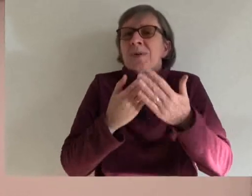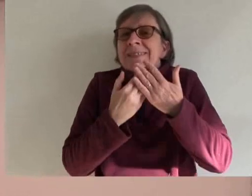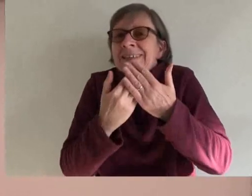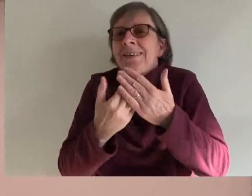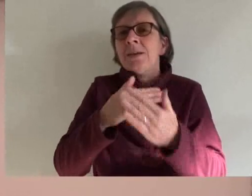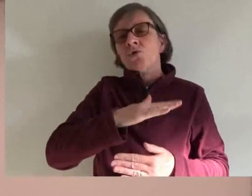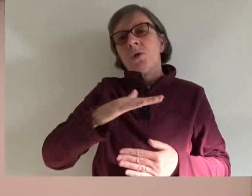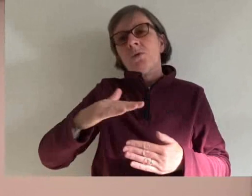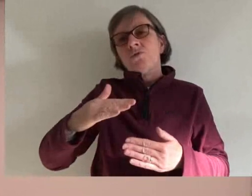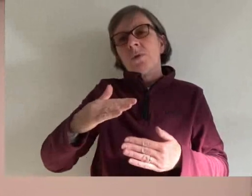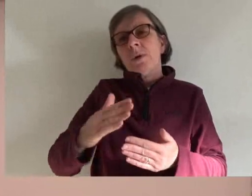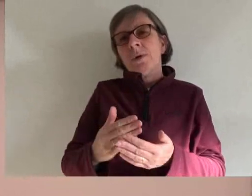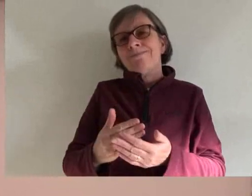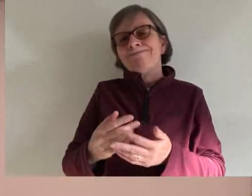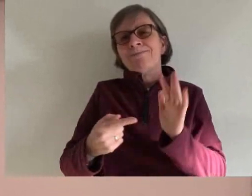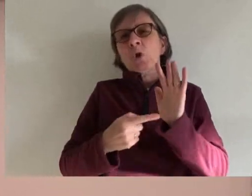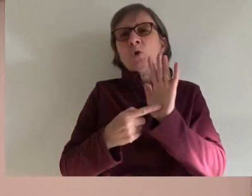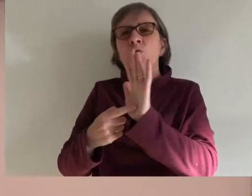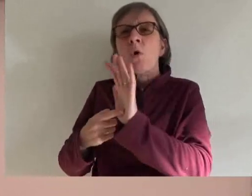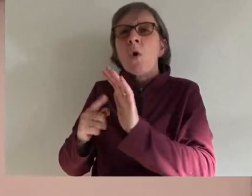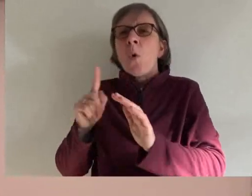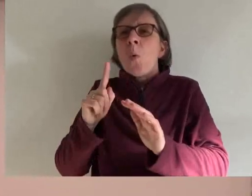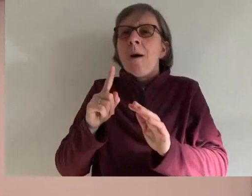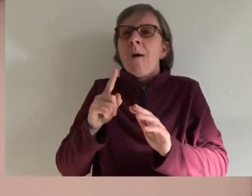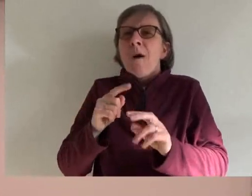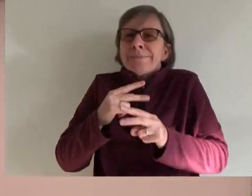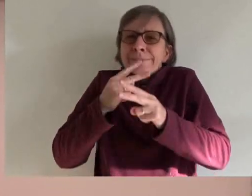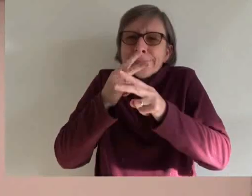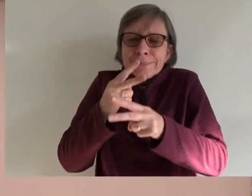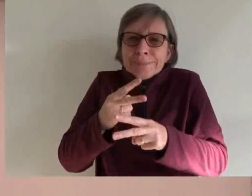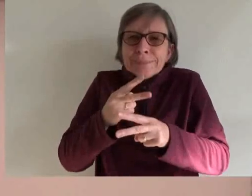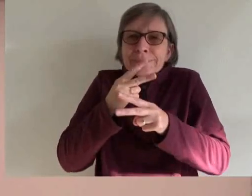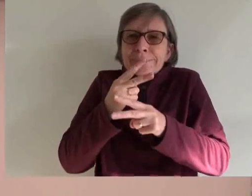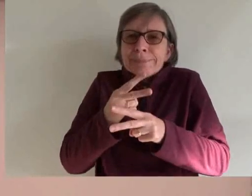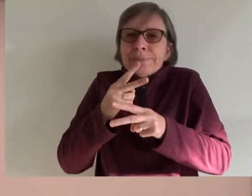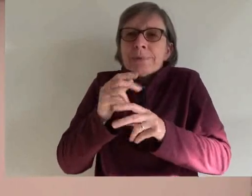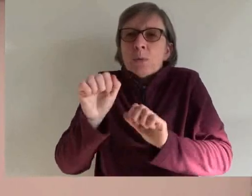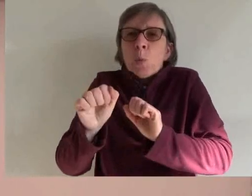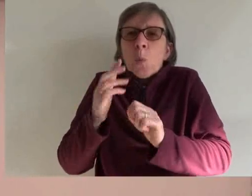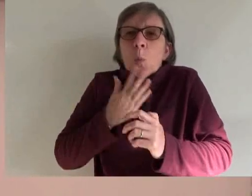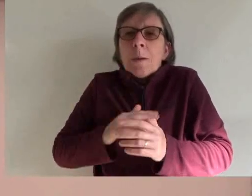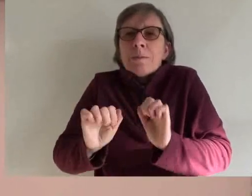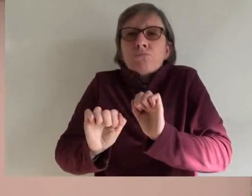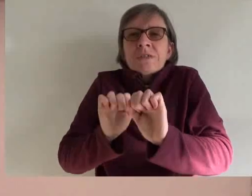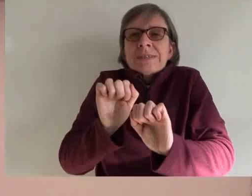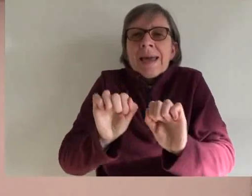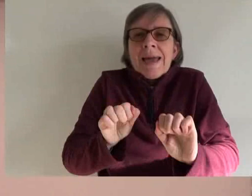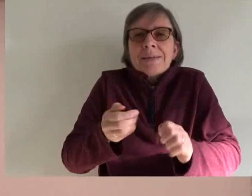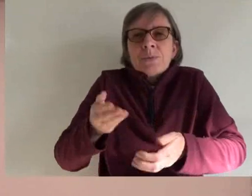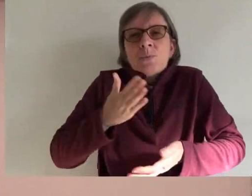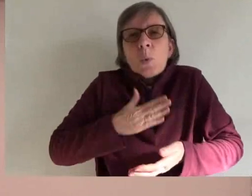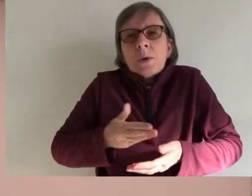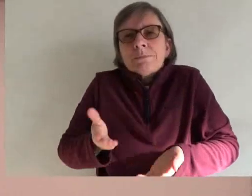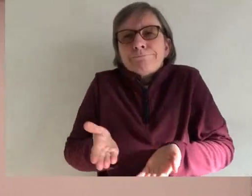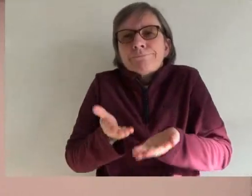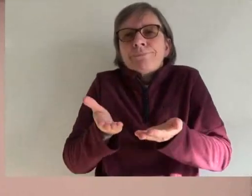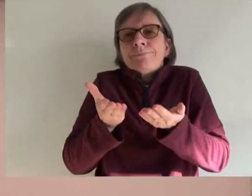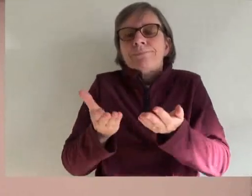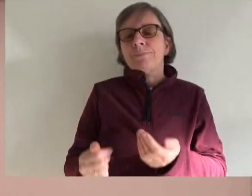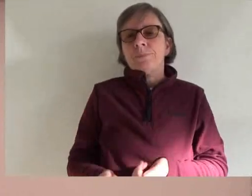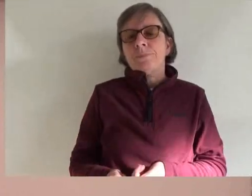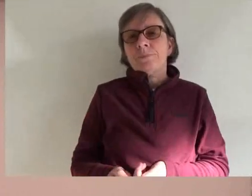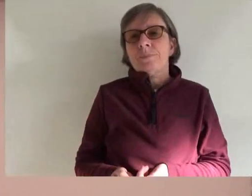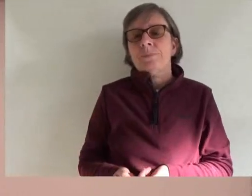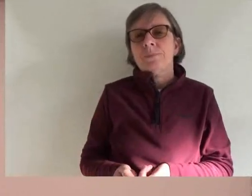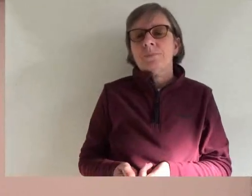pastoral care and his love for those that God had put under his wing to teach and to protect.